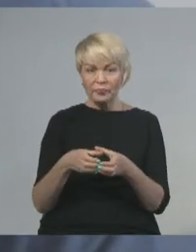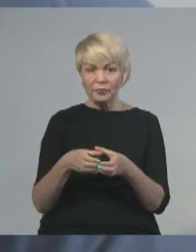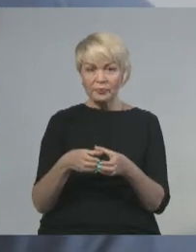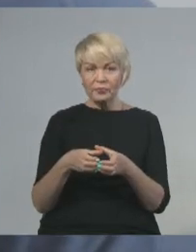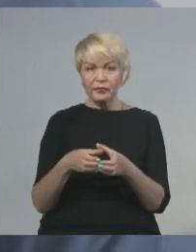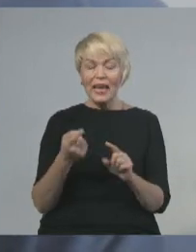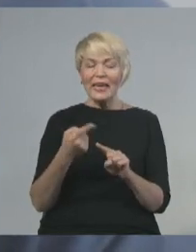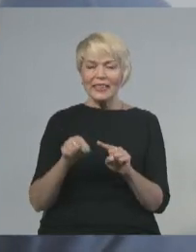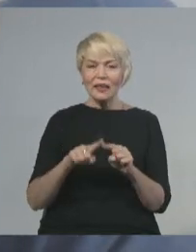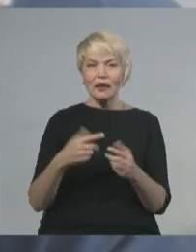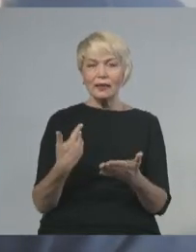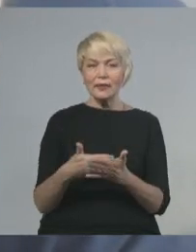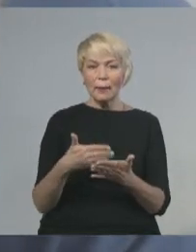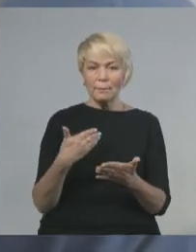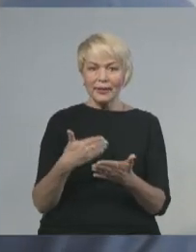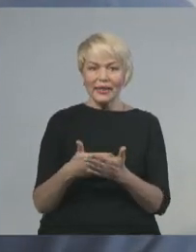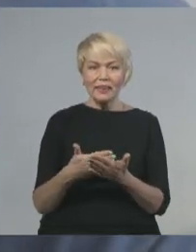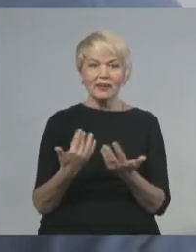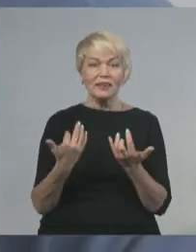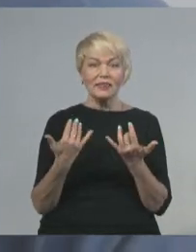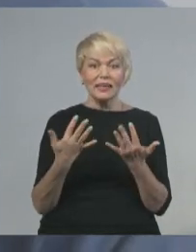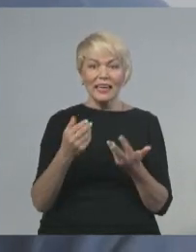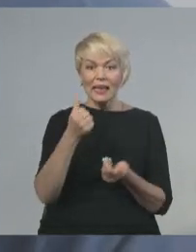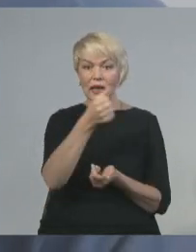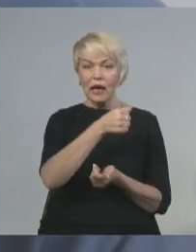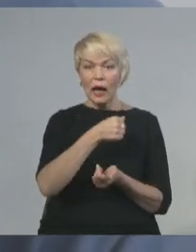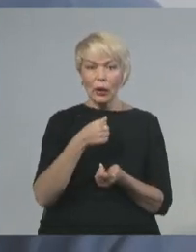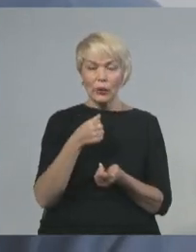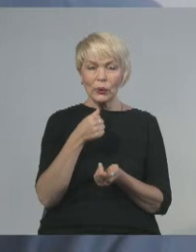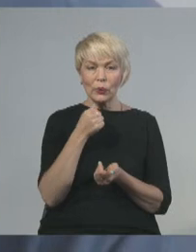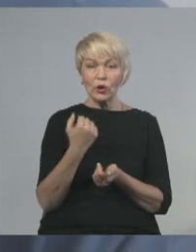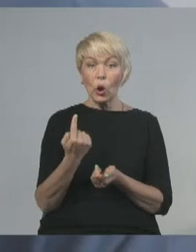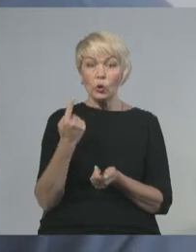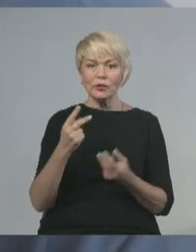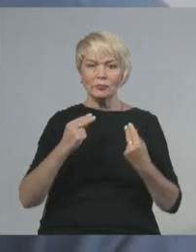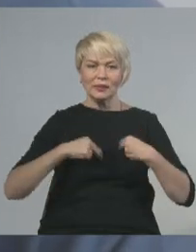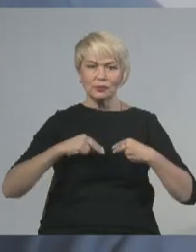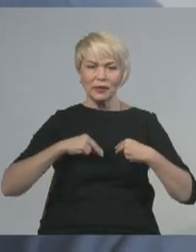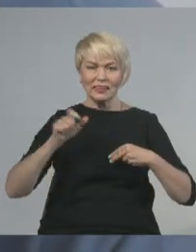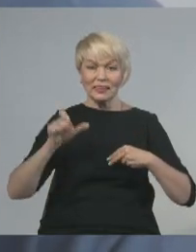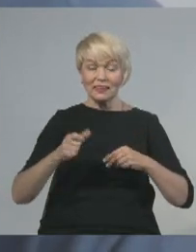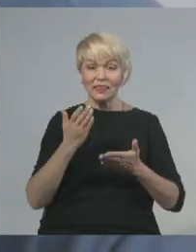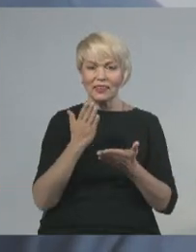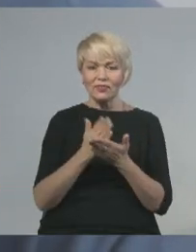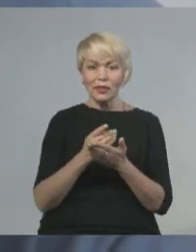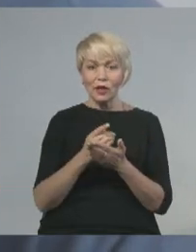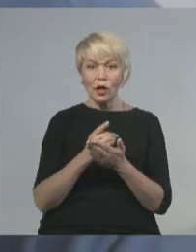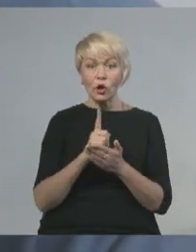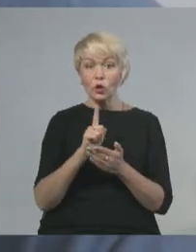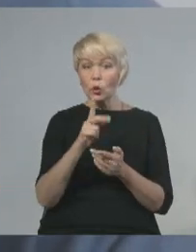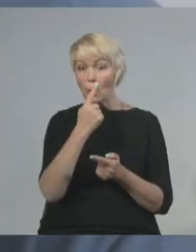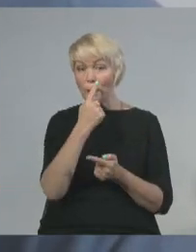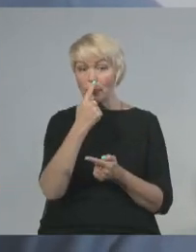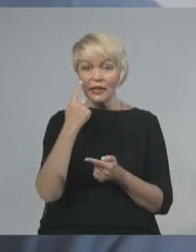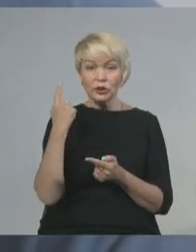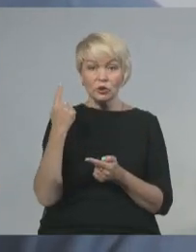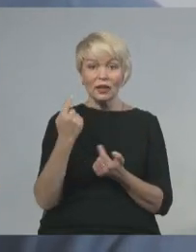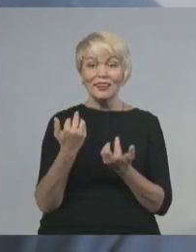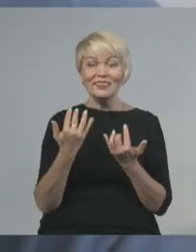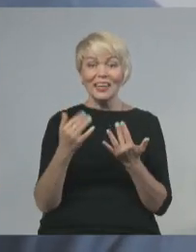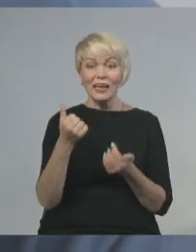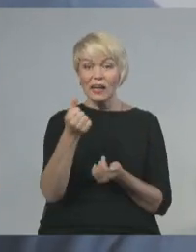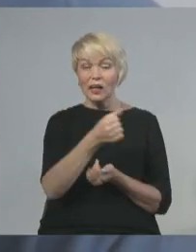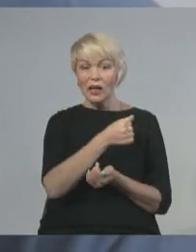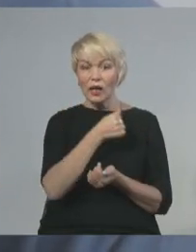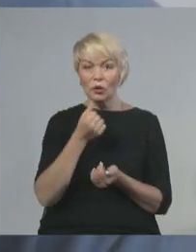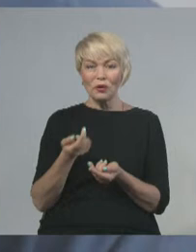broadcaster and they founded this it was back then quite a pioneering project it wasn't anything like this